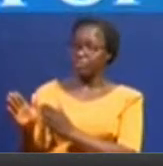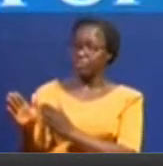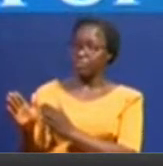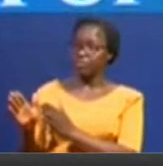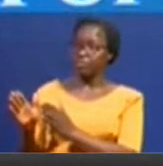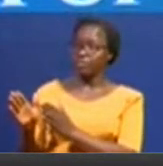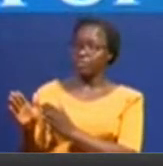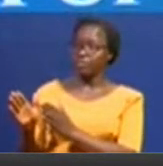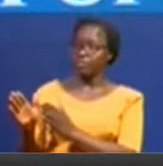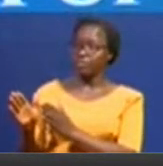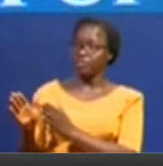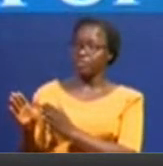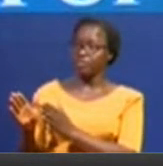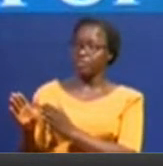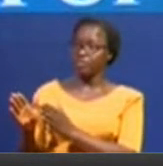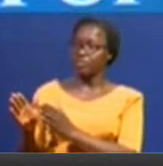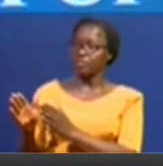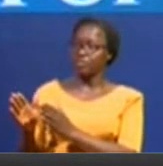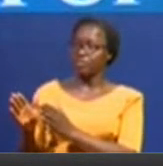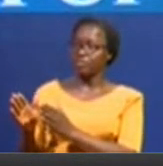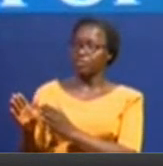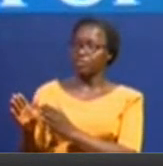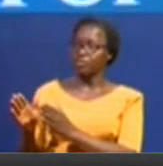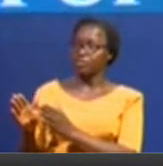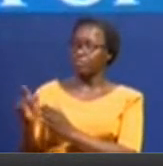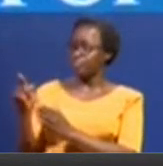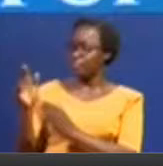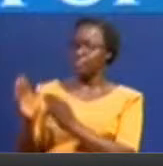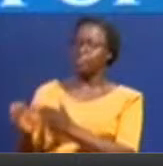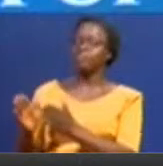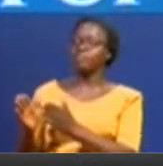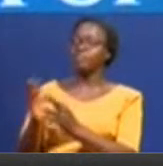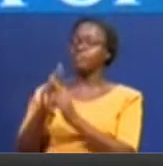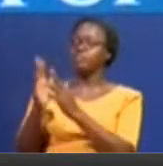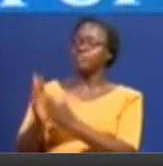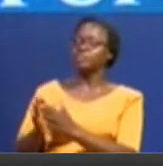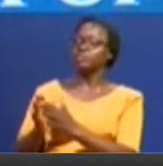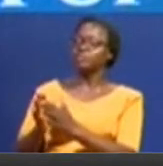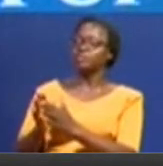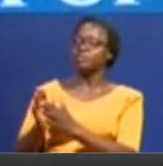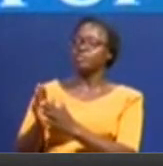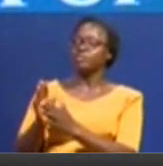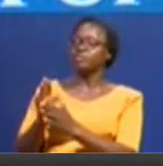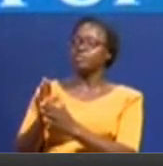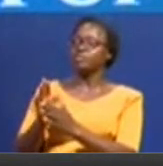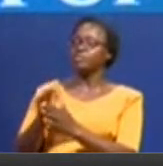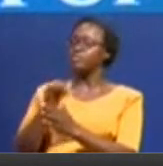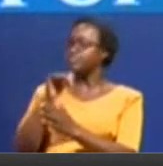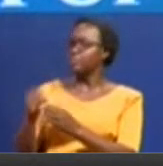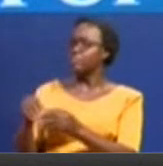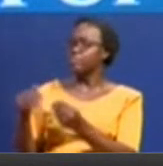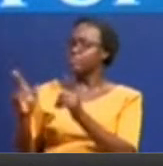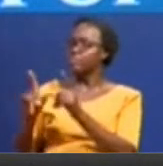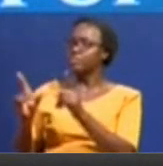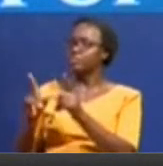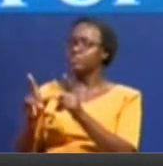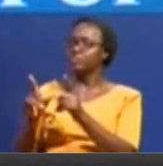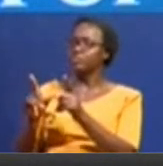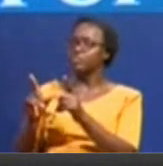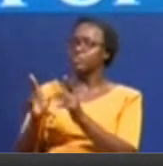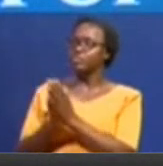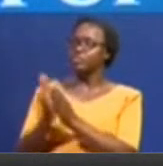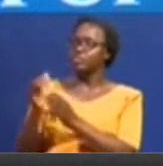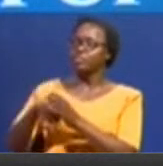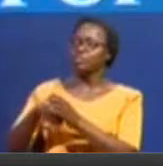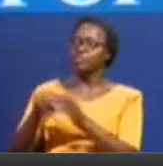the final orders that you are seeking for is that this person, the respondent, should not have been given the certificate. But within that